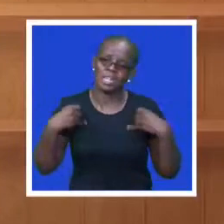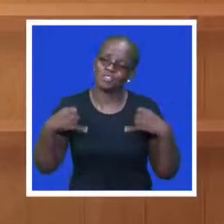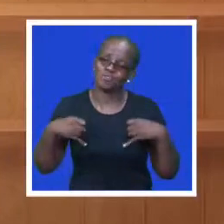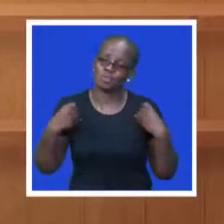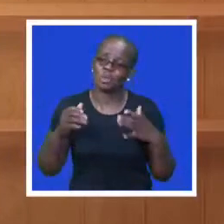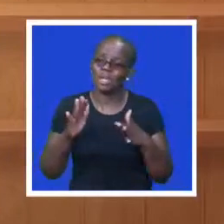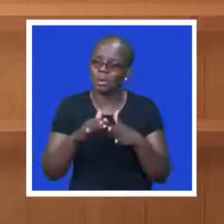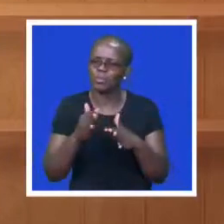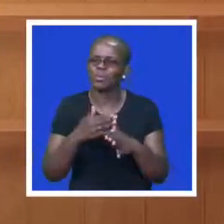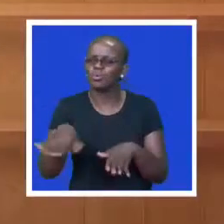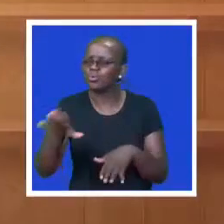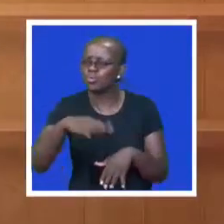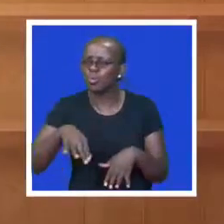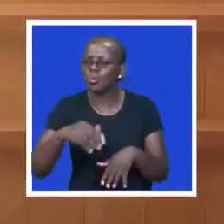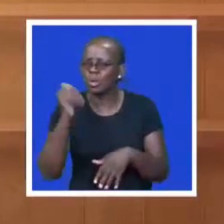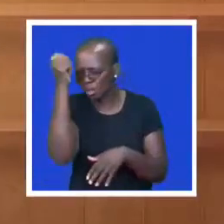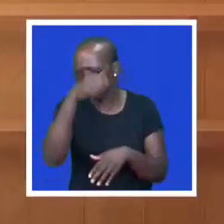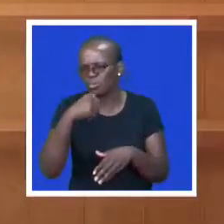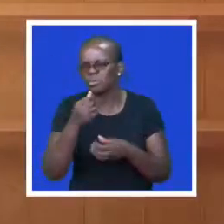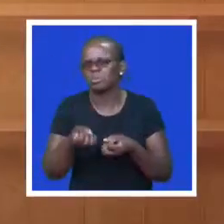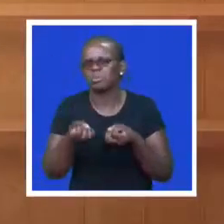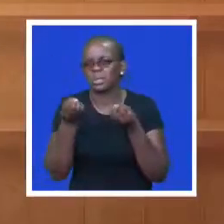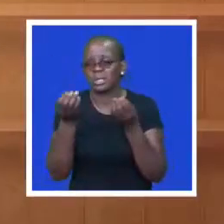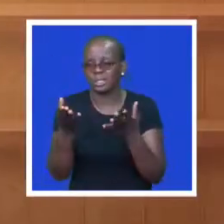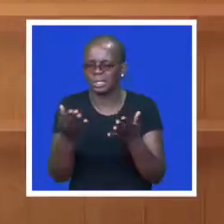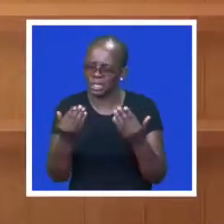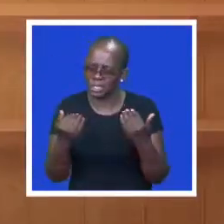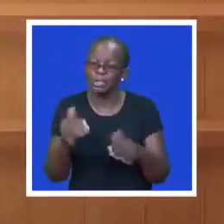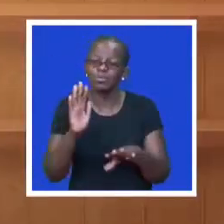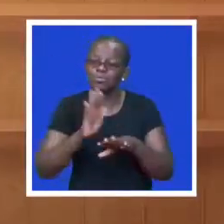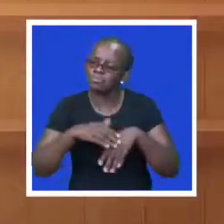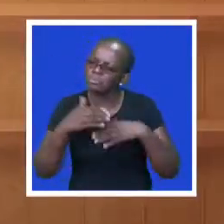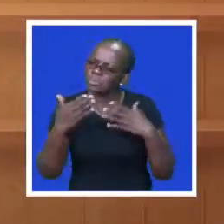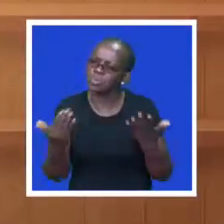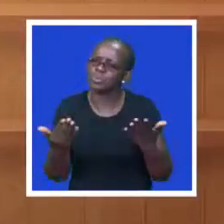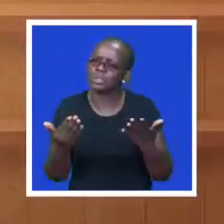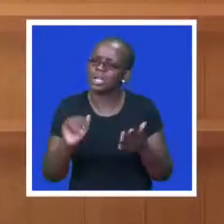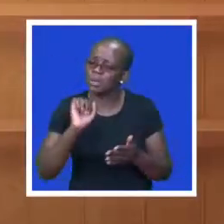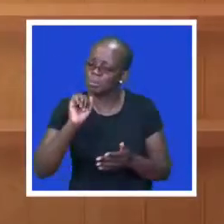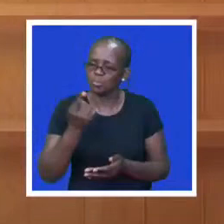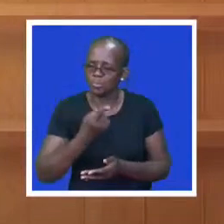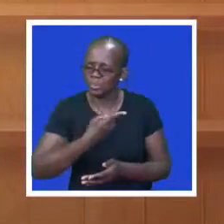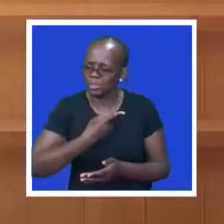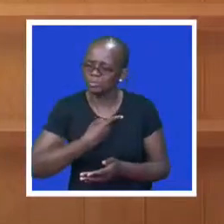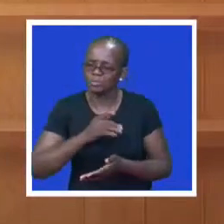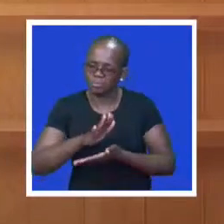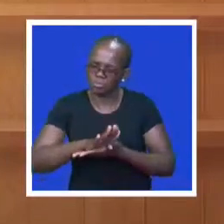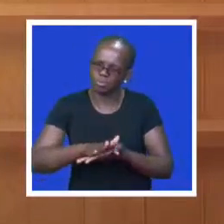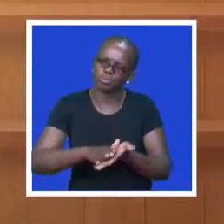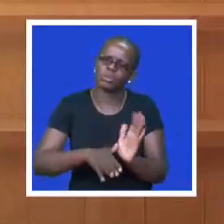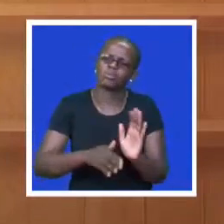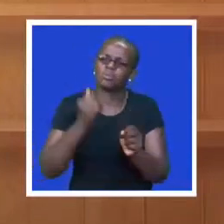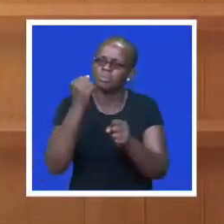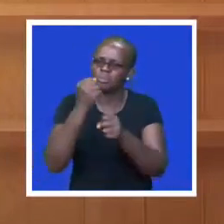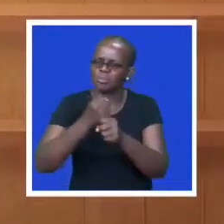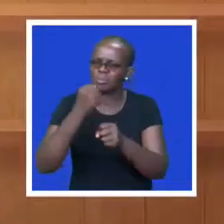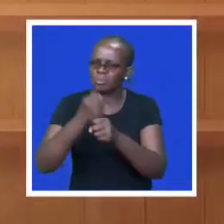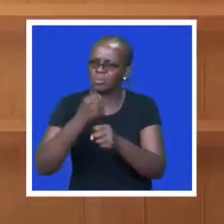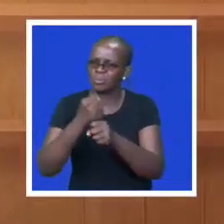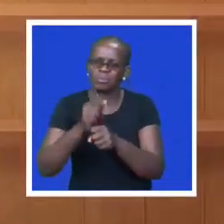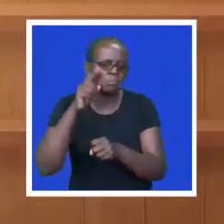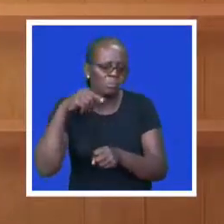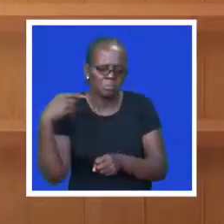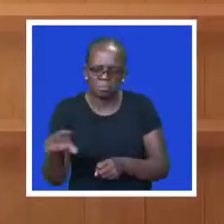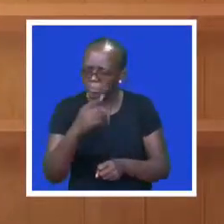now since they were unappreciative, they have to go and work in order to appreciate their food they get from their sweat, dear